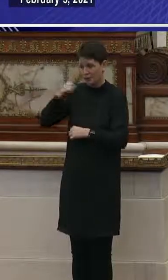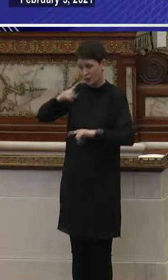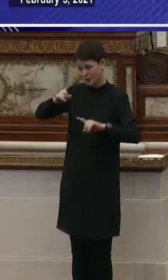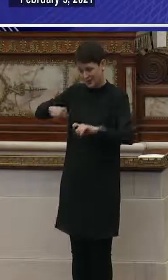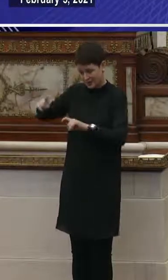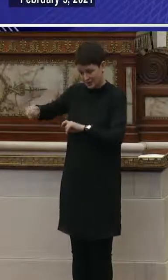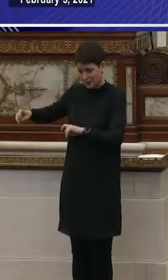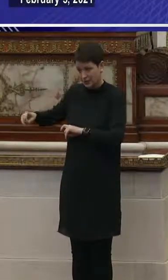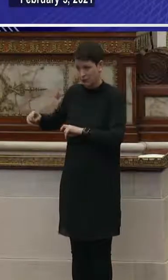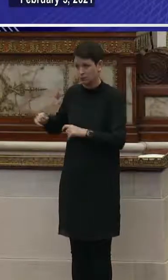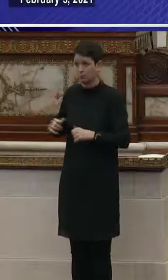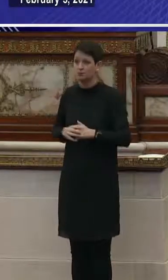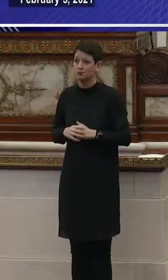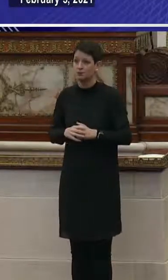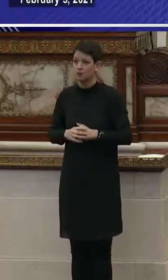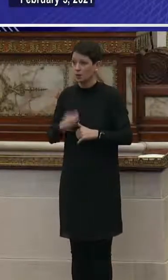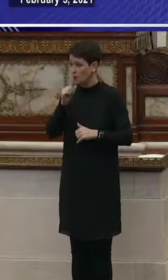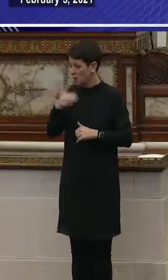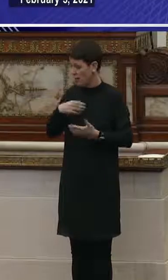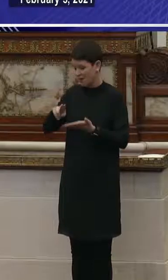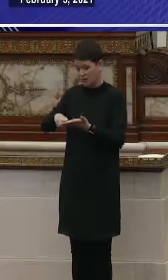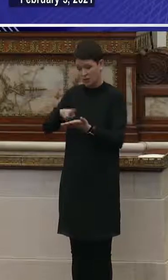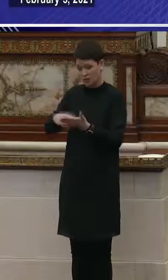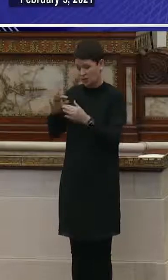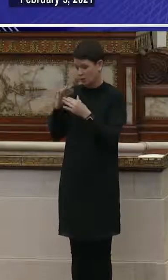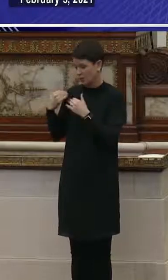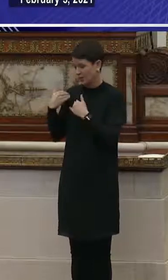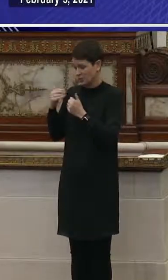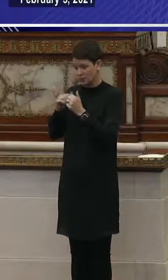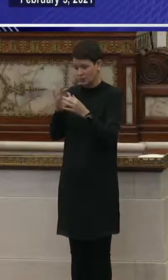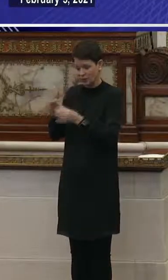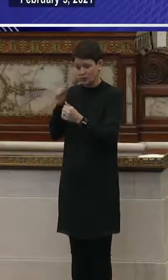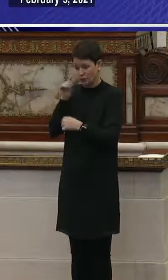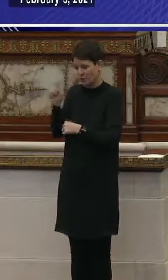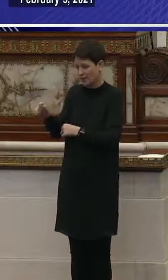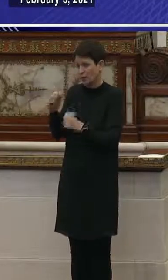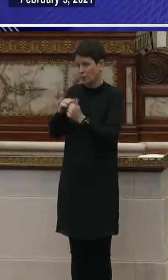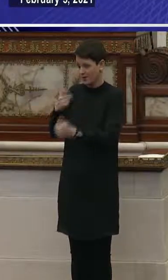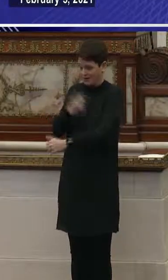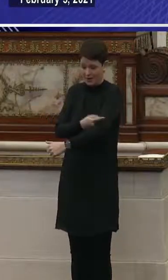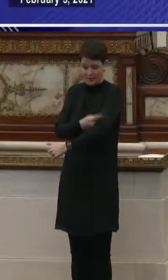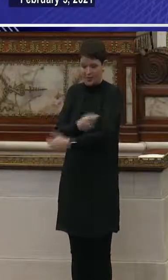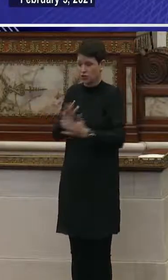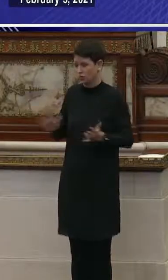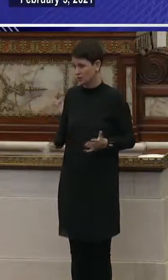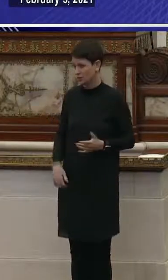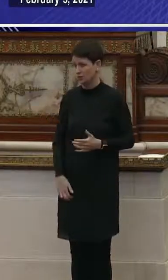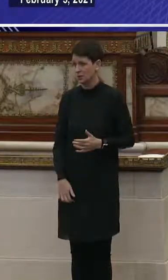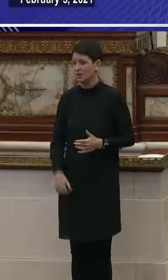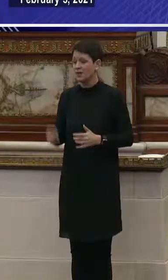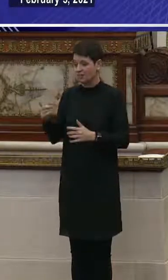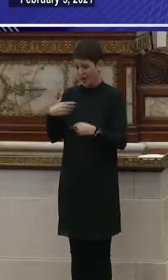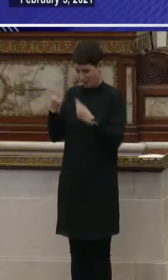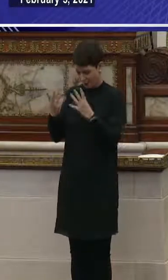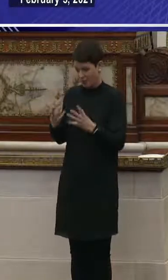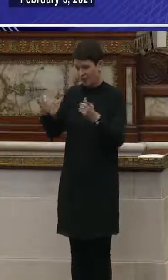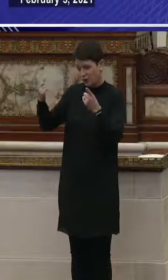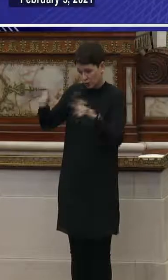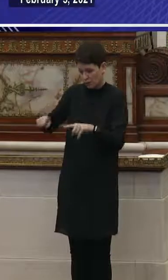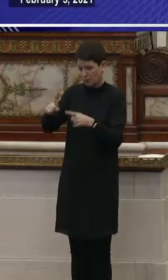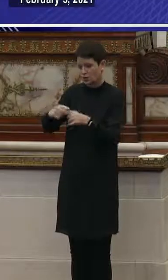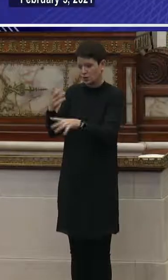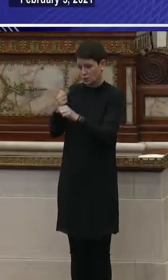testing. We do not have a contractual relationship with them for vaccination. They do have a provider agreement to